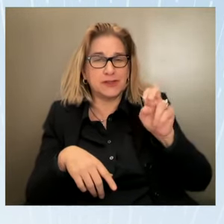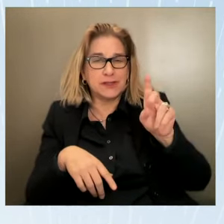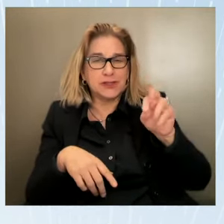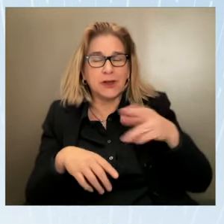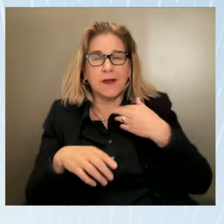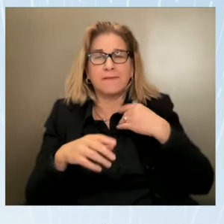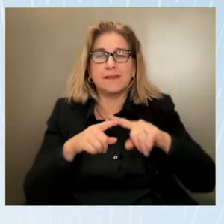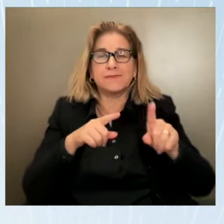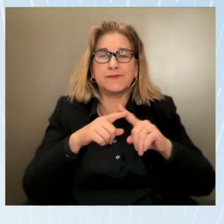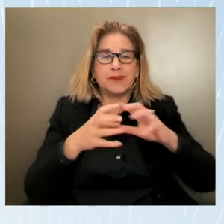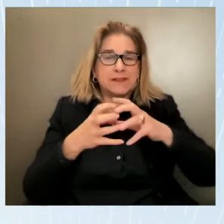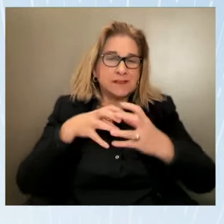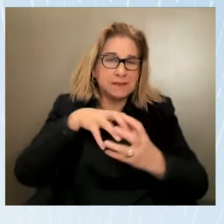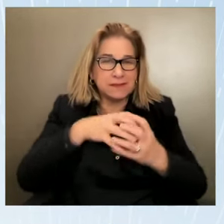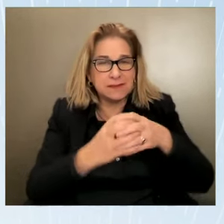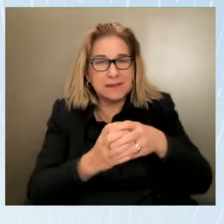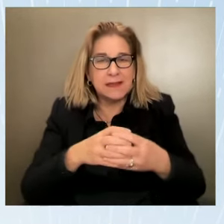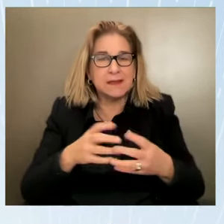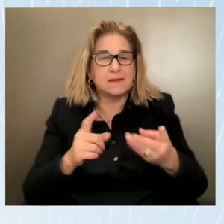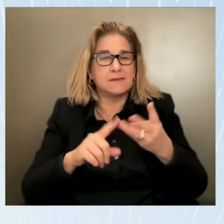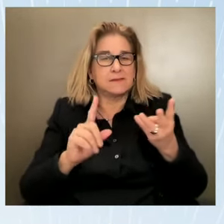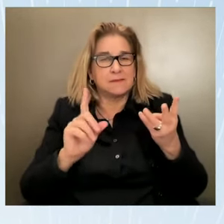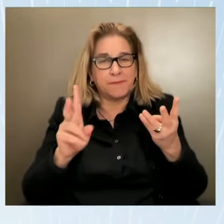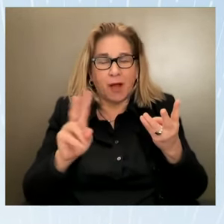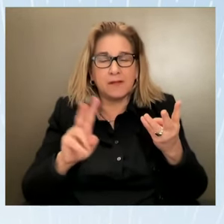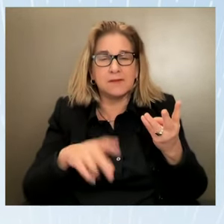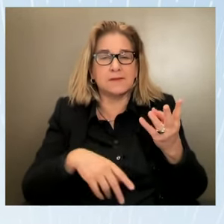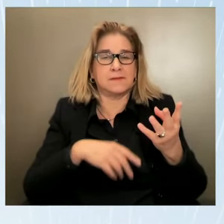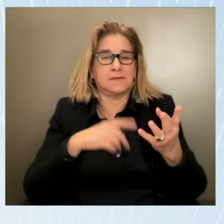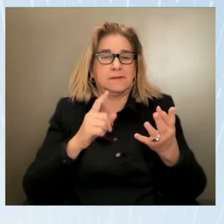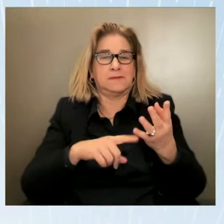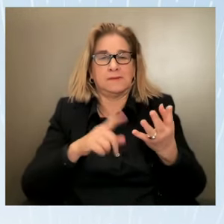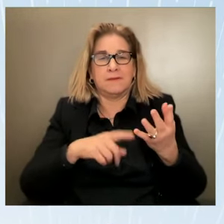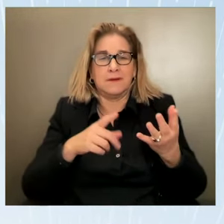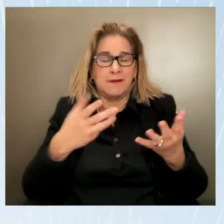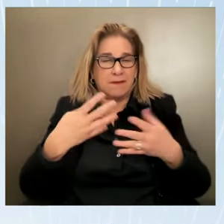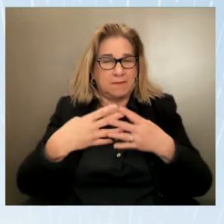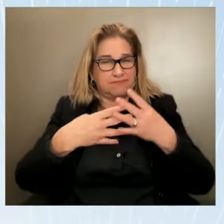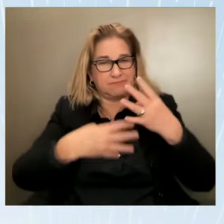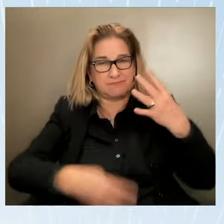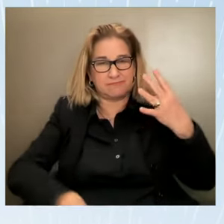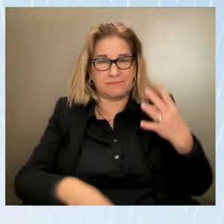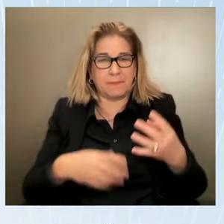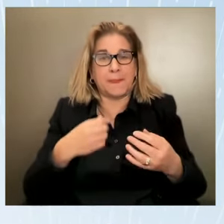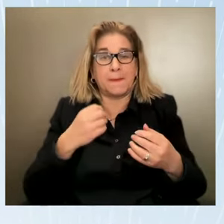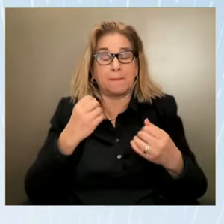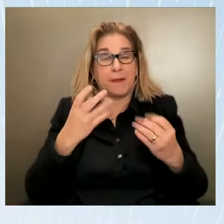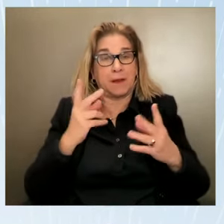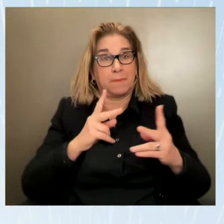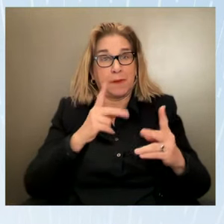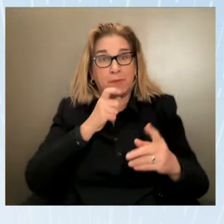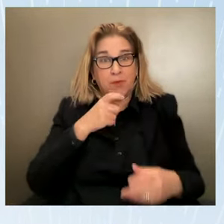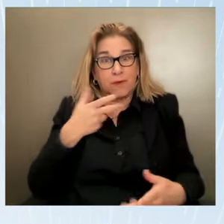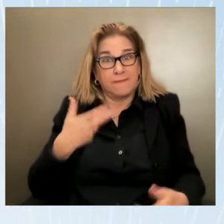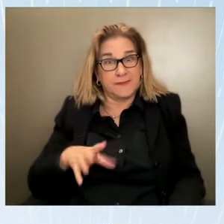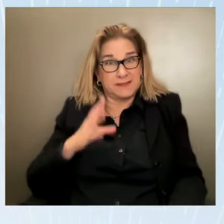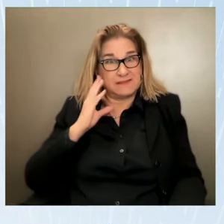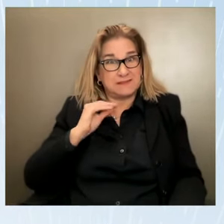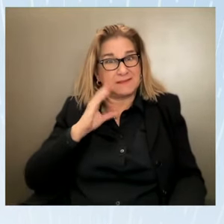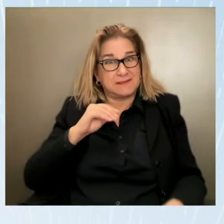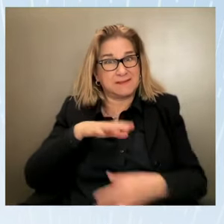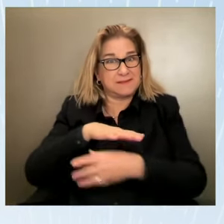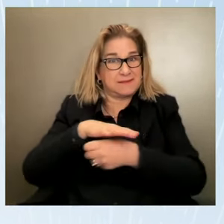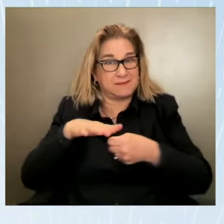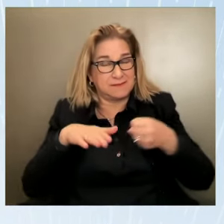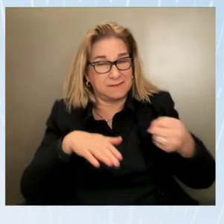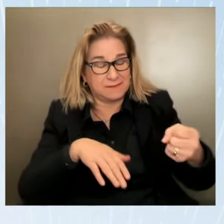up those with the lived experience of human trafficking. In 2023, we will use our status as